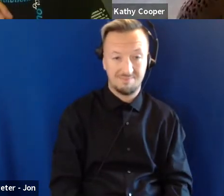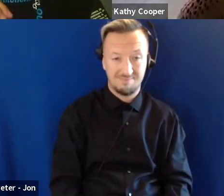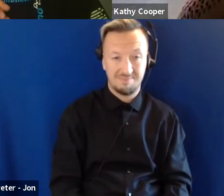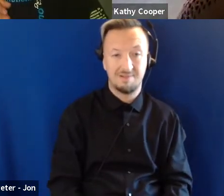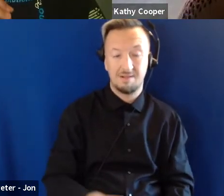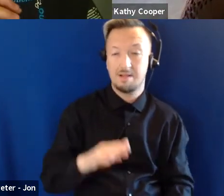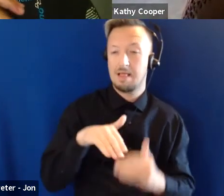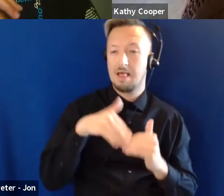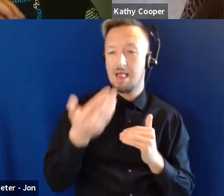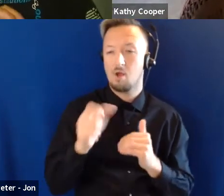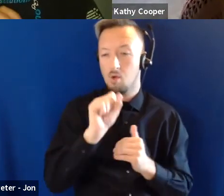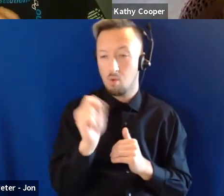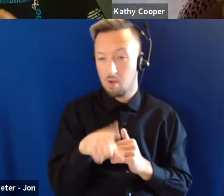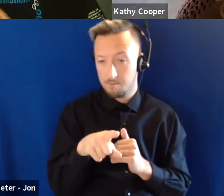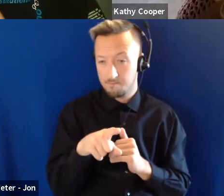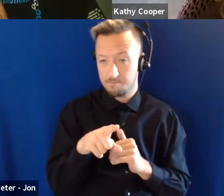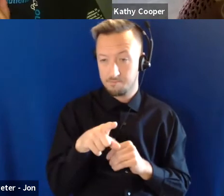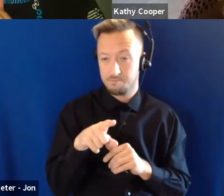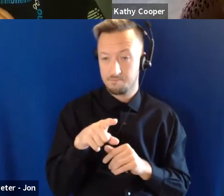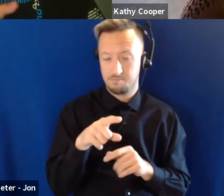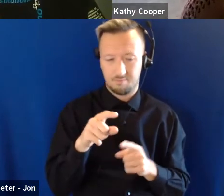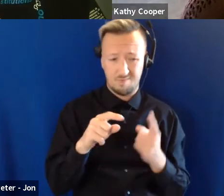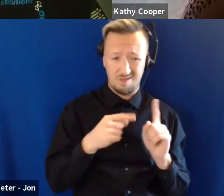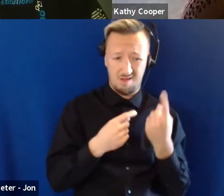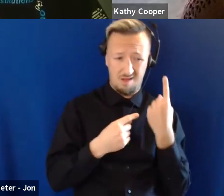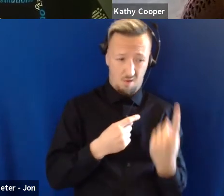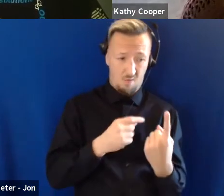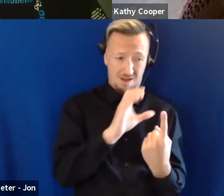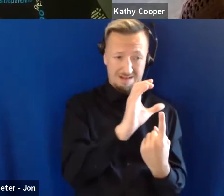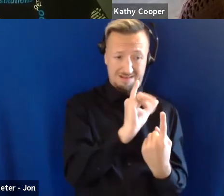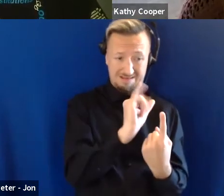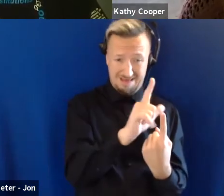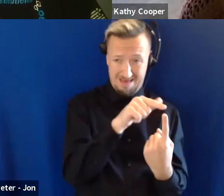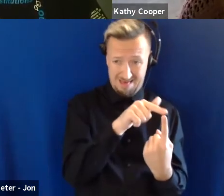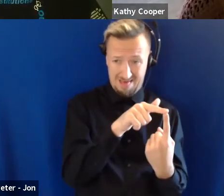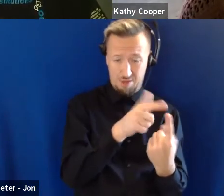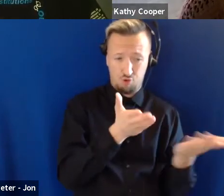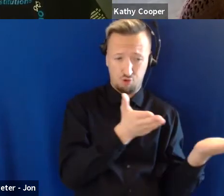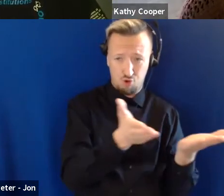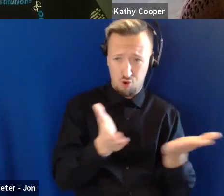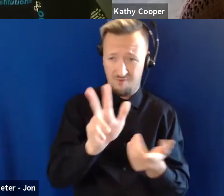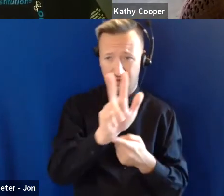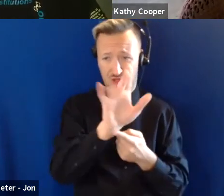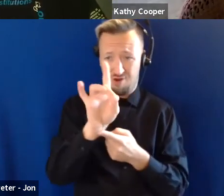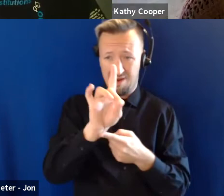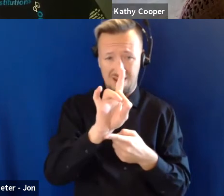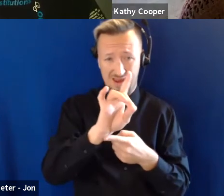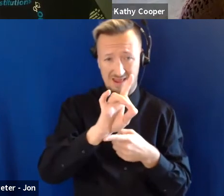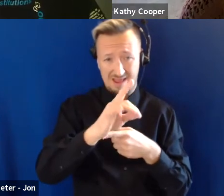Yeah, the next question is, how does one SIL serve 38 counties? Do they have one main office and several